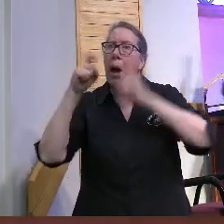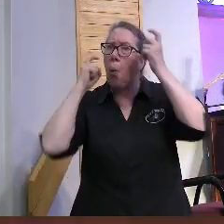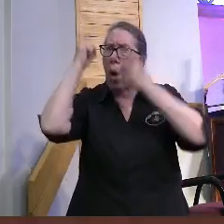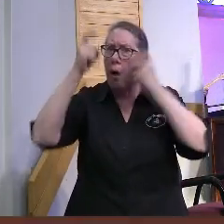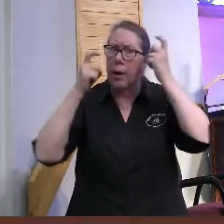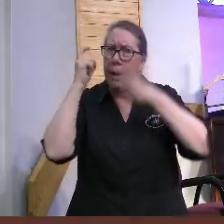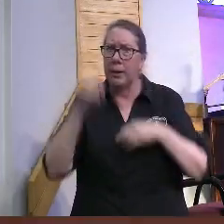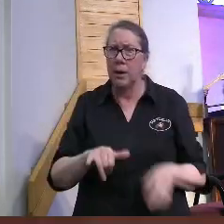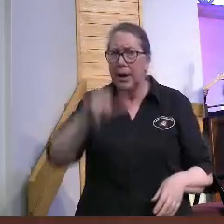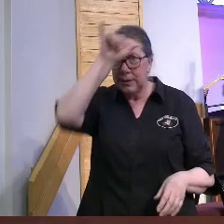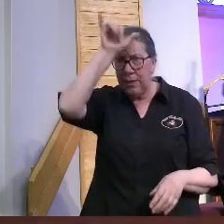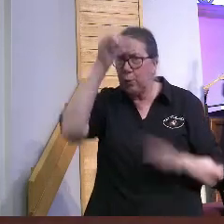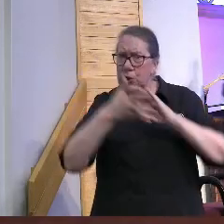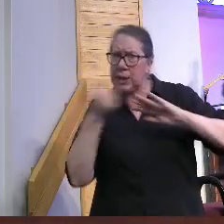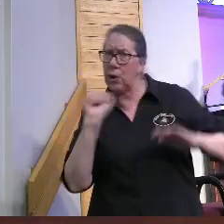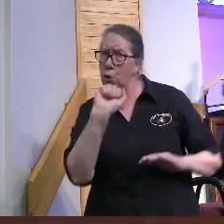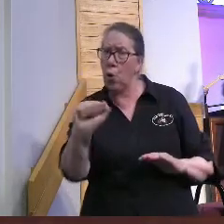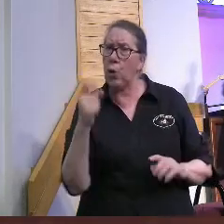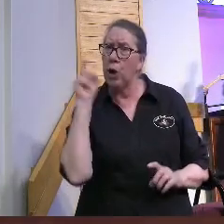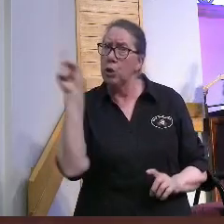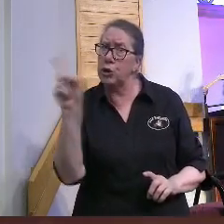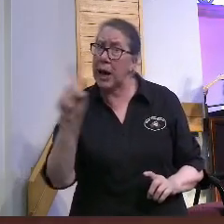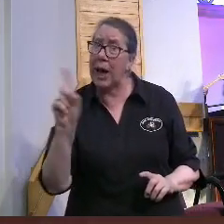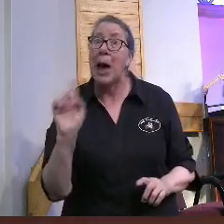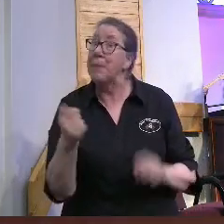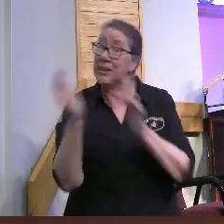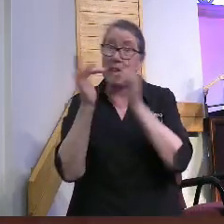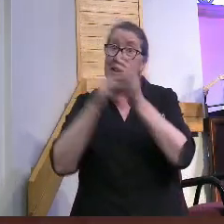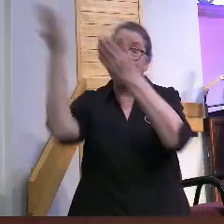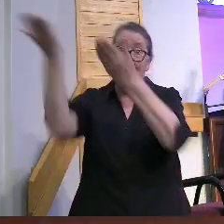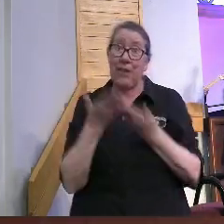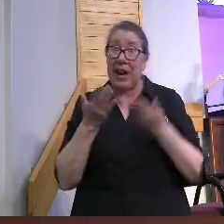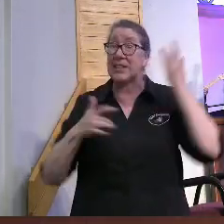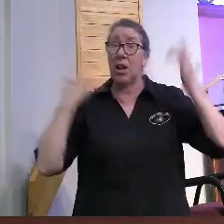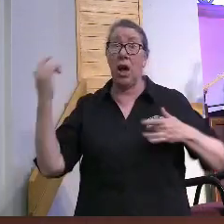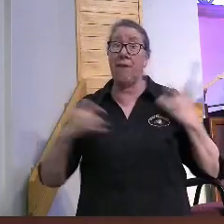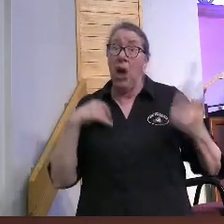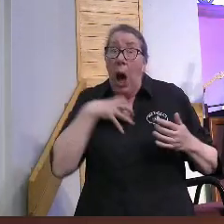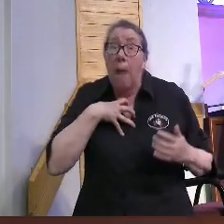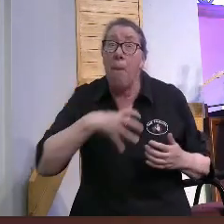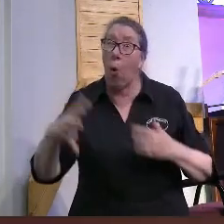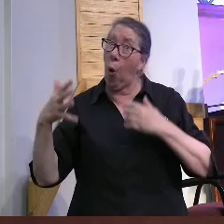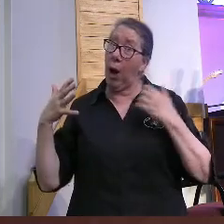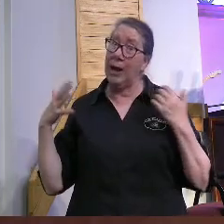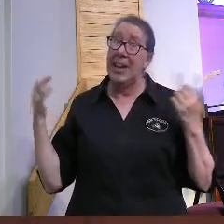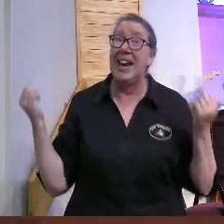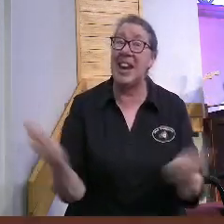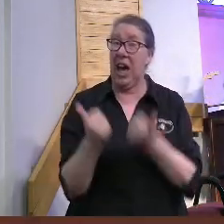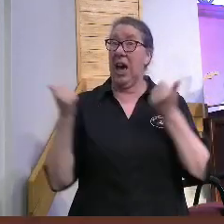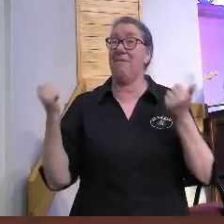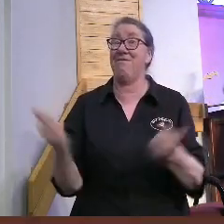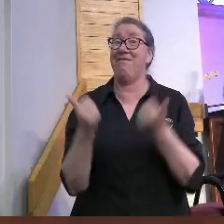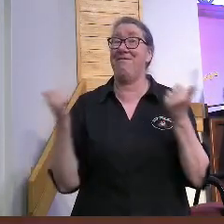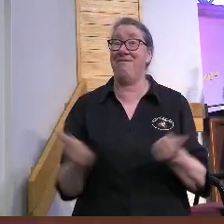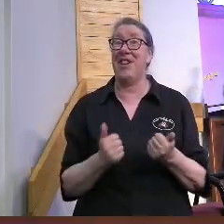the devil wants to steal your today, but Jesus has come to give us life and life more abundantly. Come on, let's just get into the throne